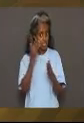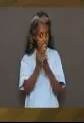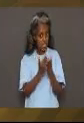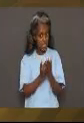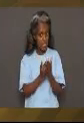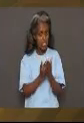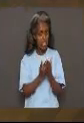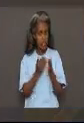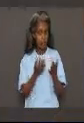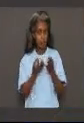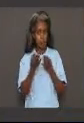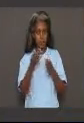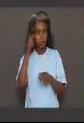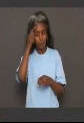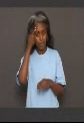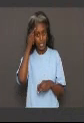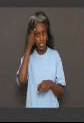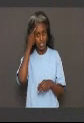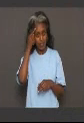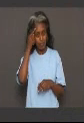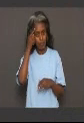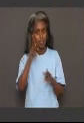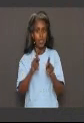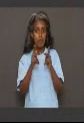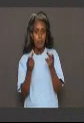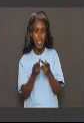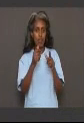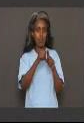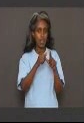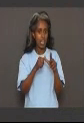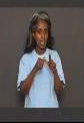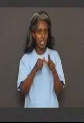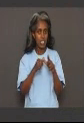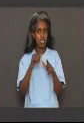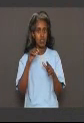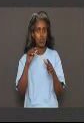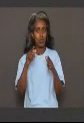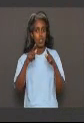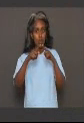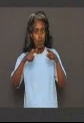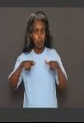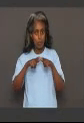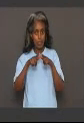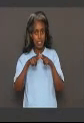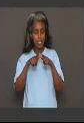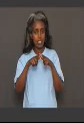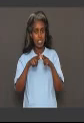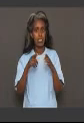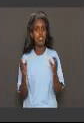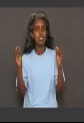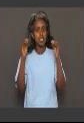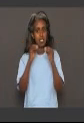reminder is in order. A pair of angles are complementary if the